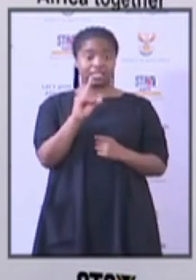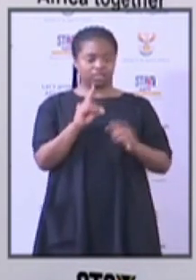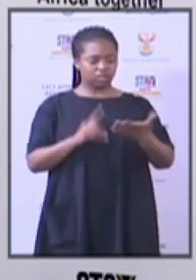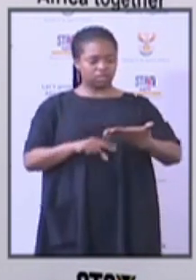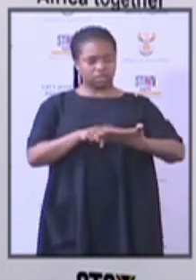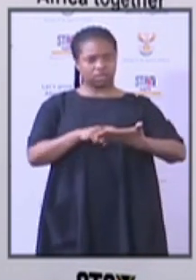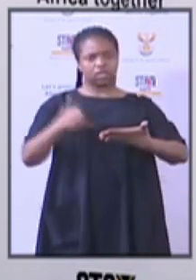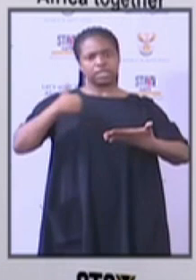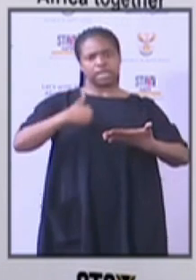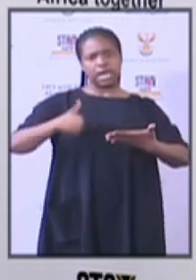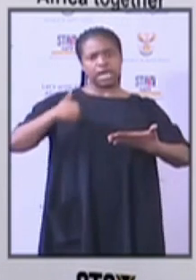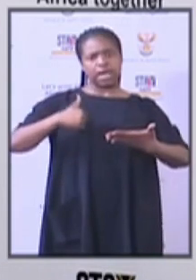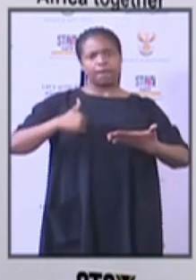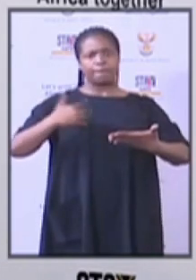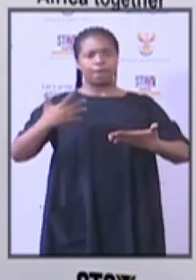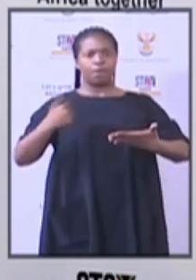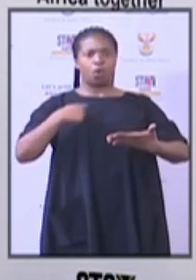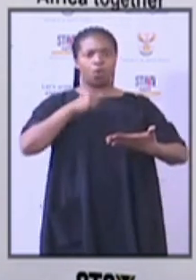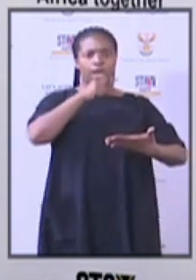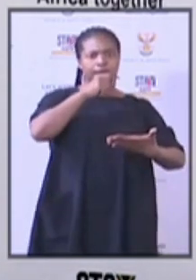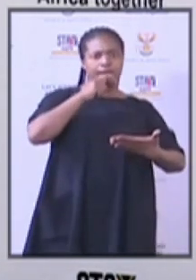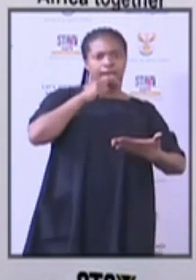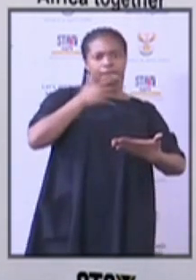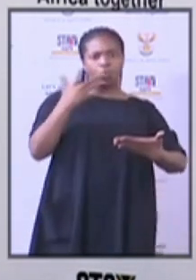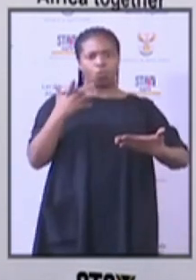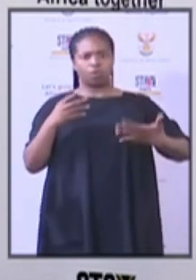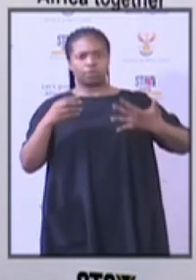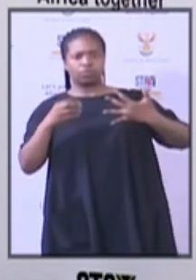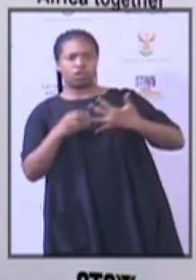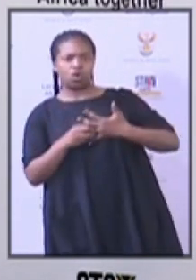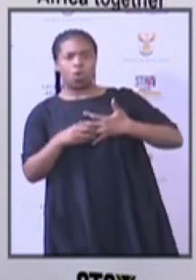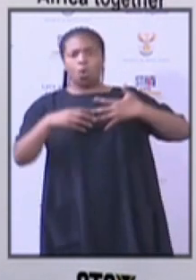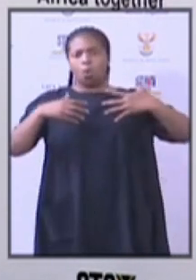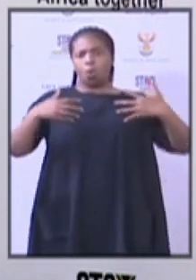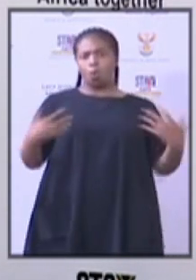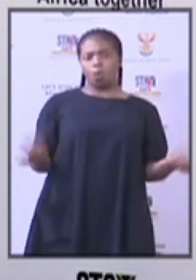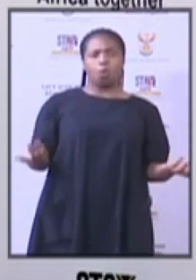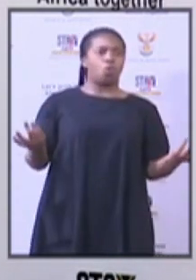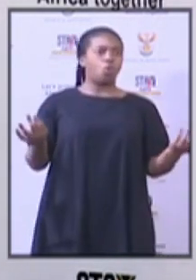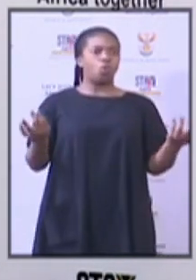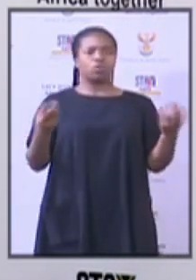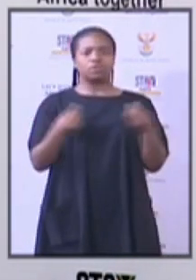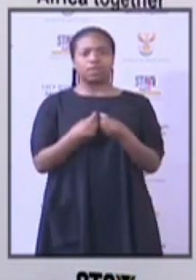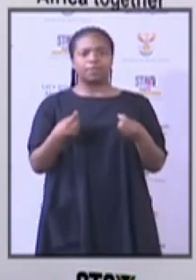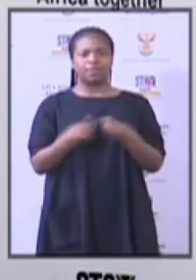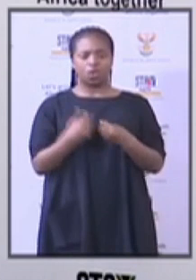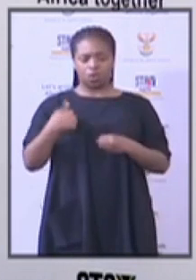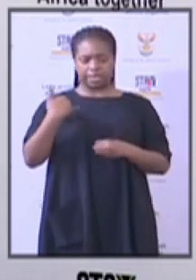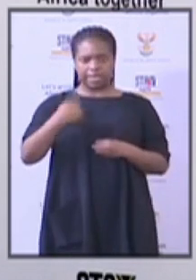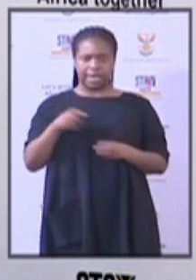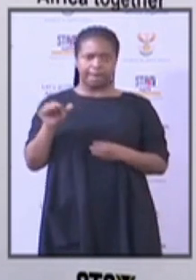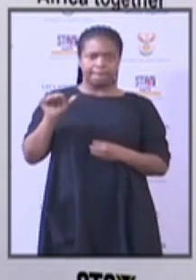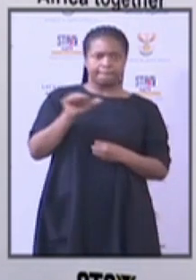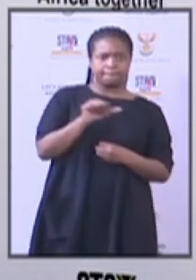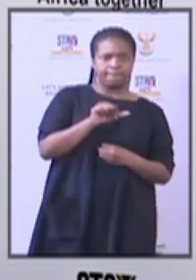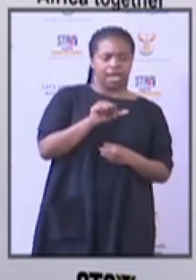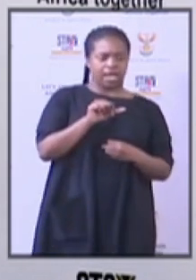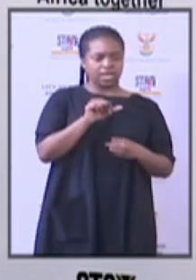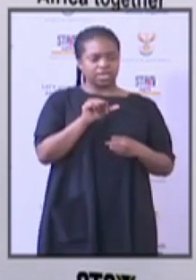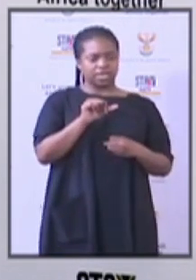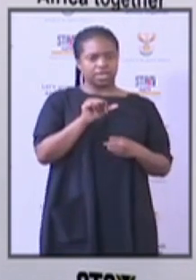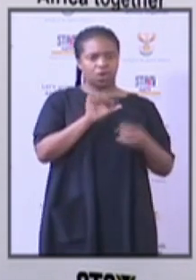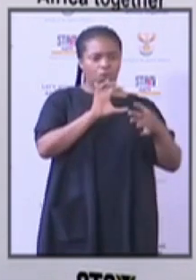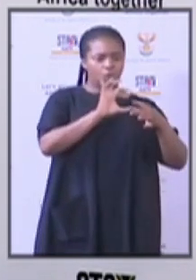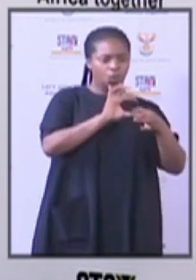nyakeng, mo gongwe ba go phošagetše tšatši la matswalo, go ba go phošaletše leina la bona, go ba go phošagetše sefane, ke gore ba ba